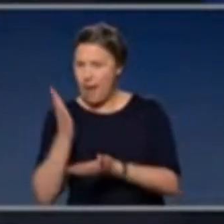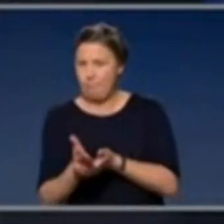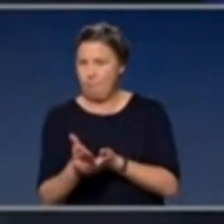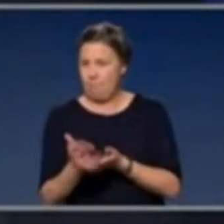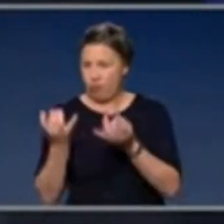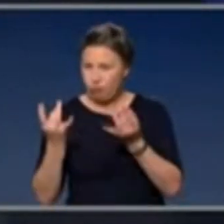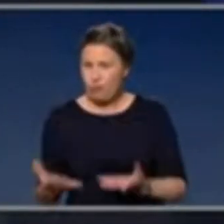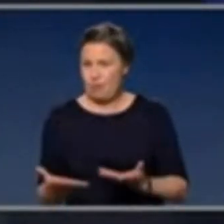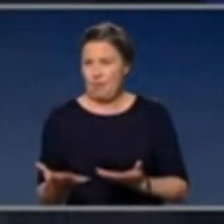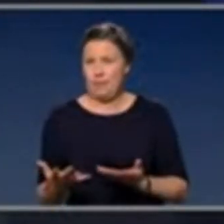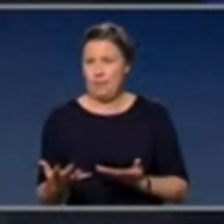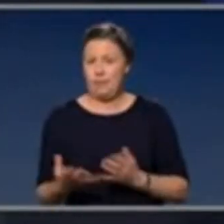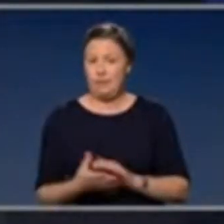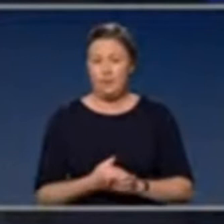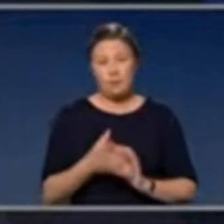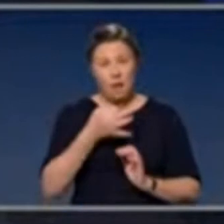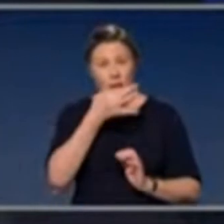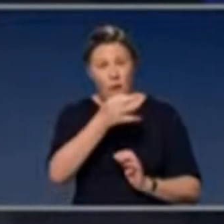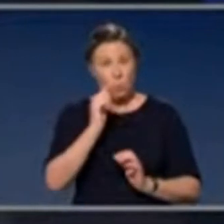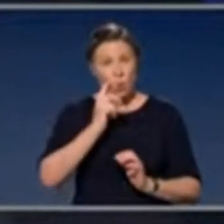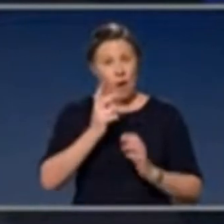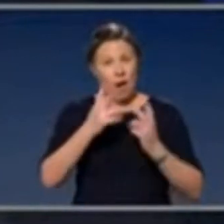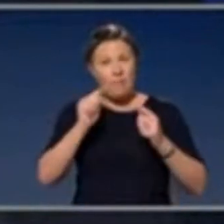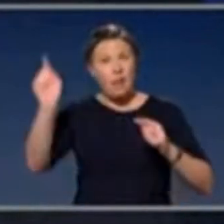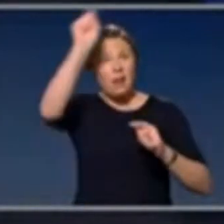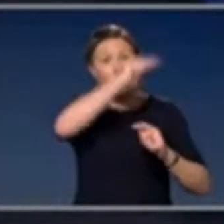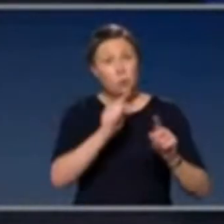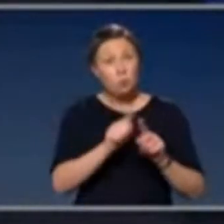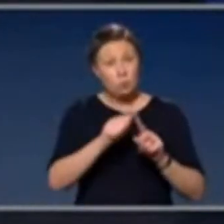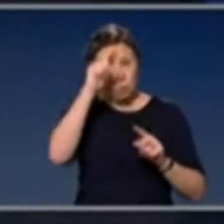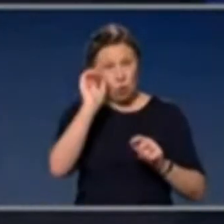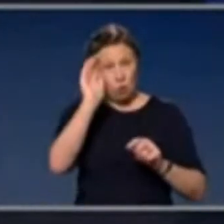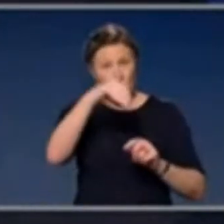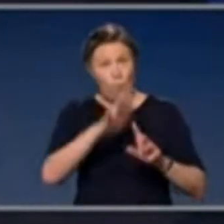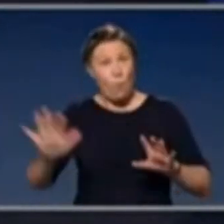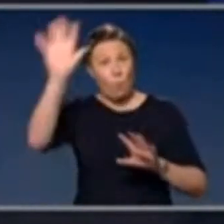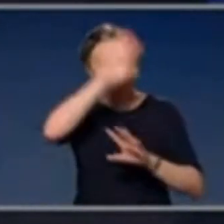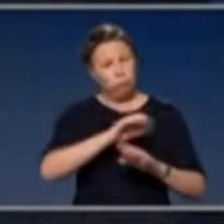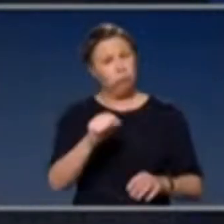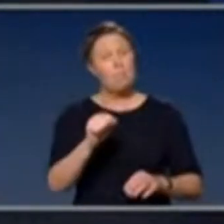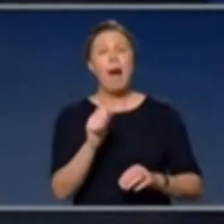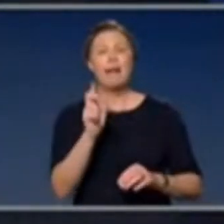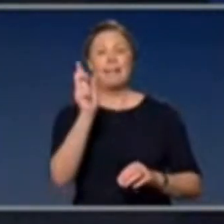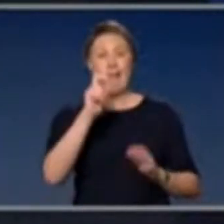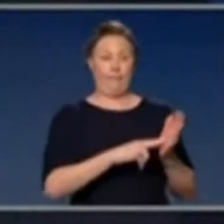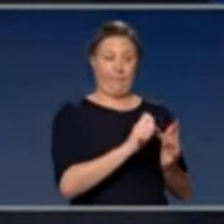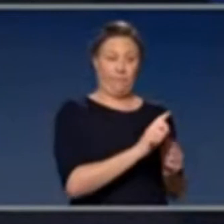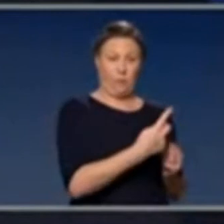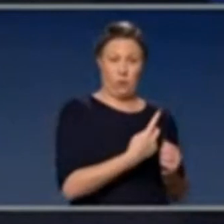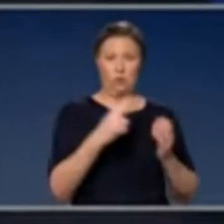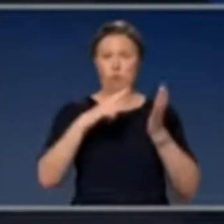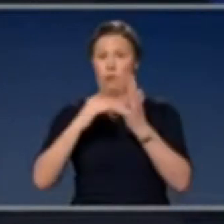and on other the states ground. as well, eventually. Yes. So they're starting on those two because that's at the moment that's where the active cases mainly are.